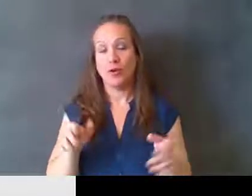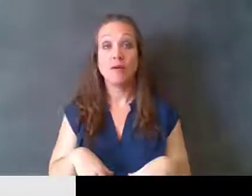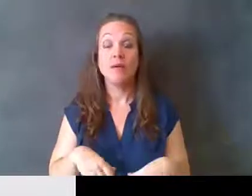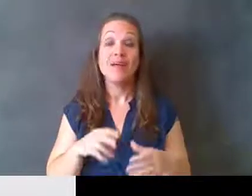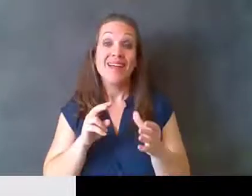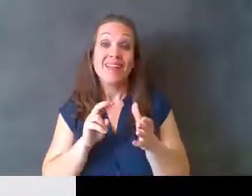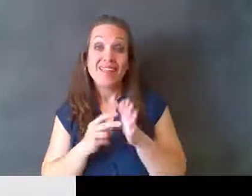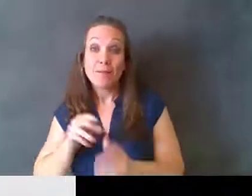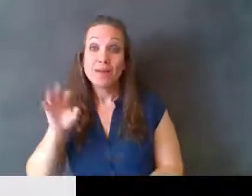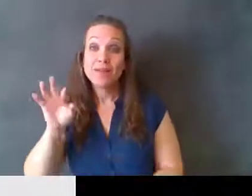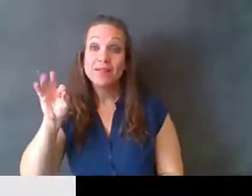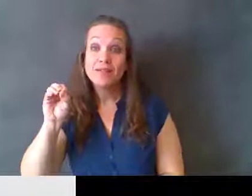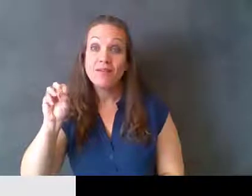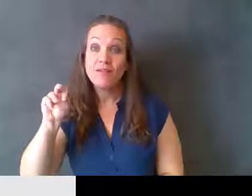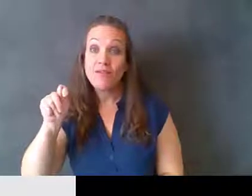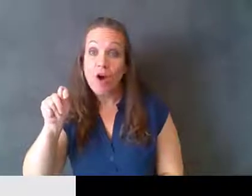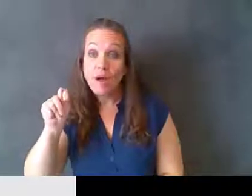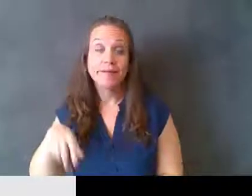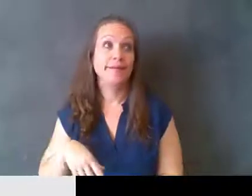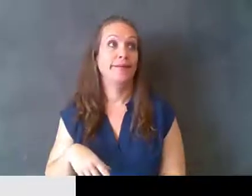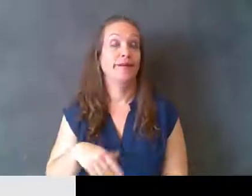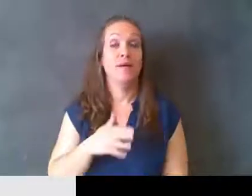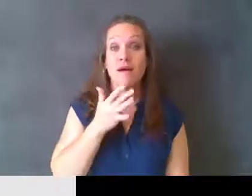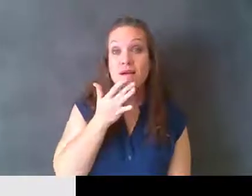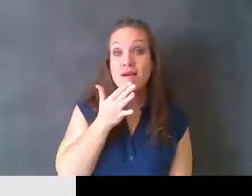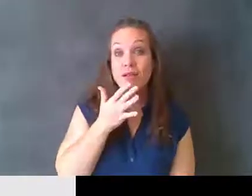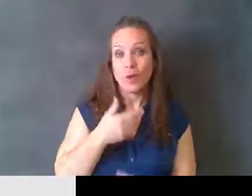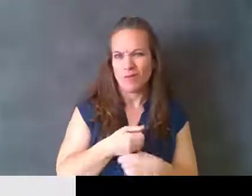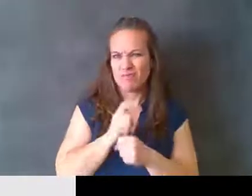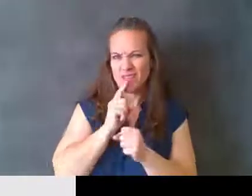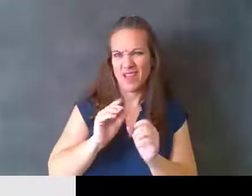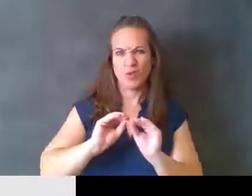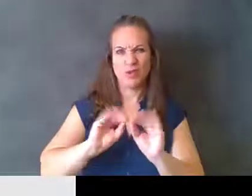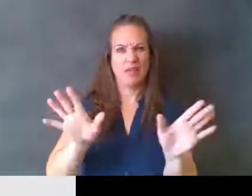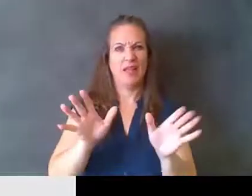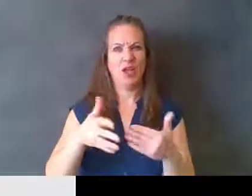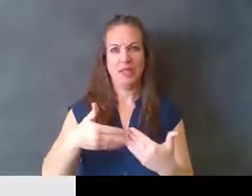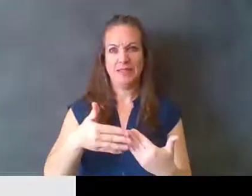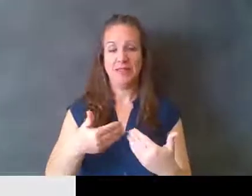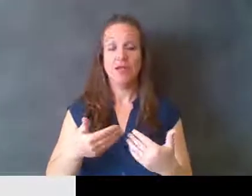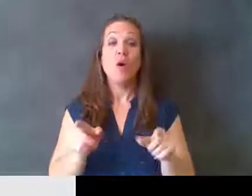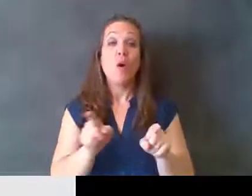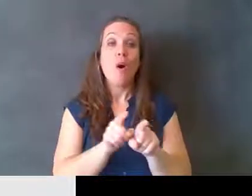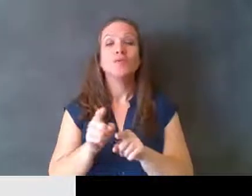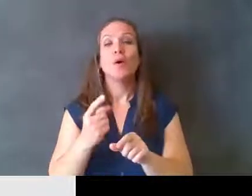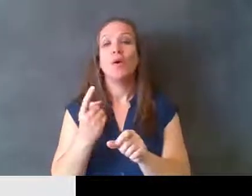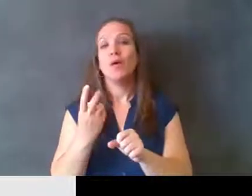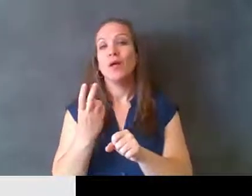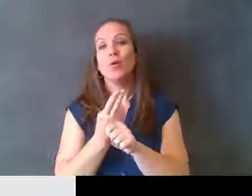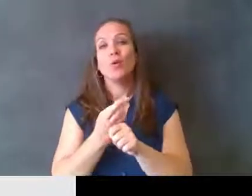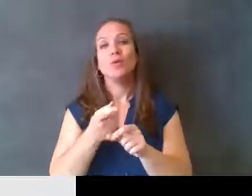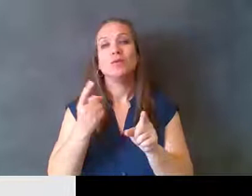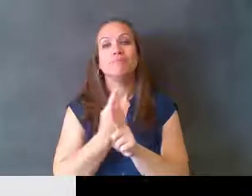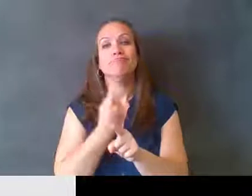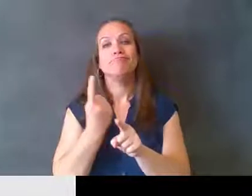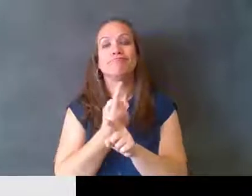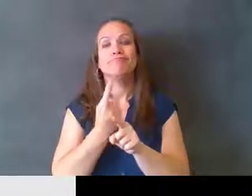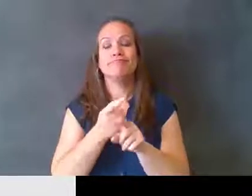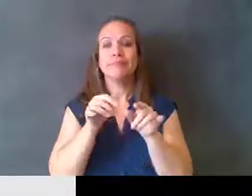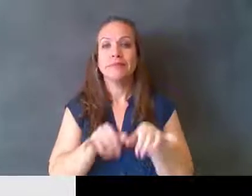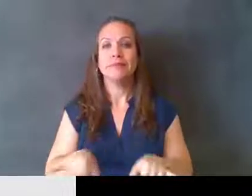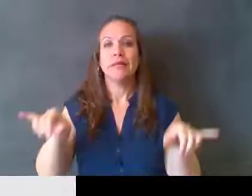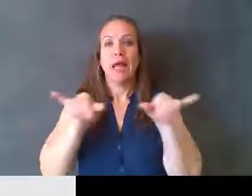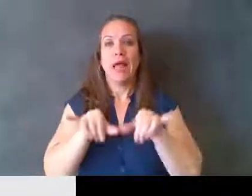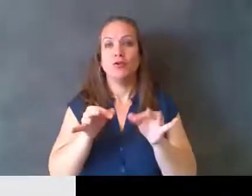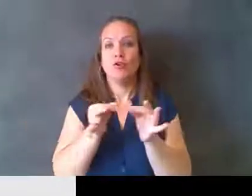color to make sure it's easy to read. And we also here want to keep in mind using plain language and choosing our words clearly